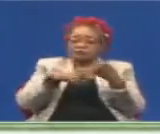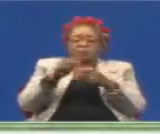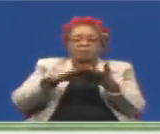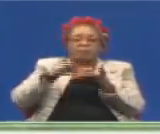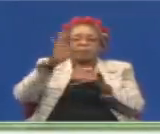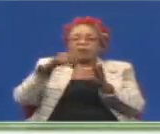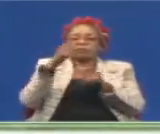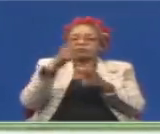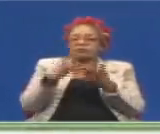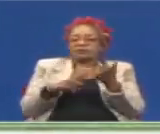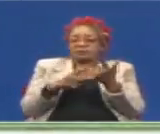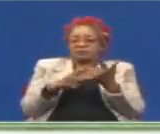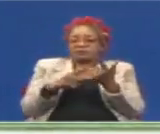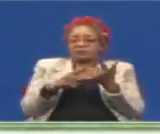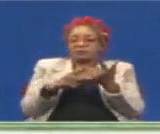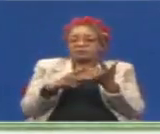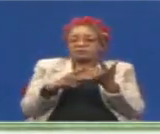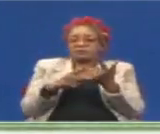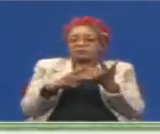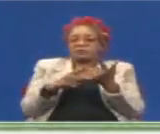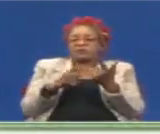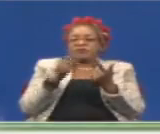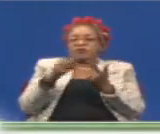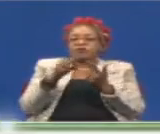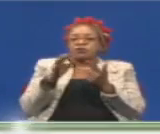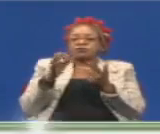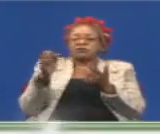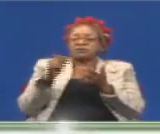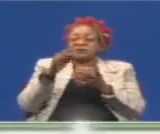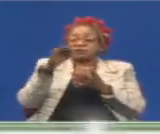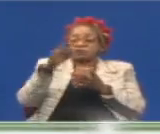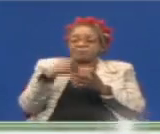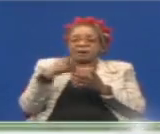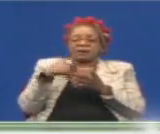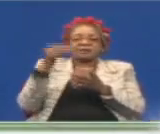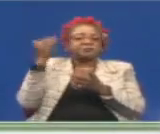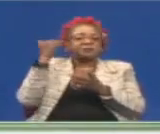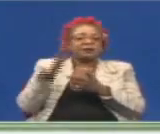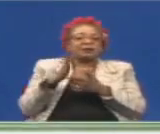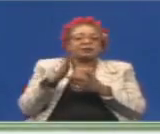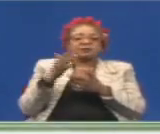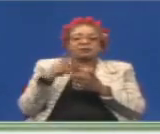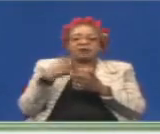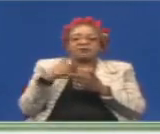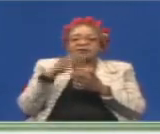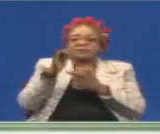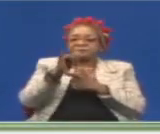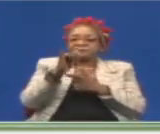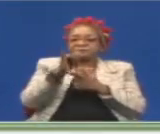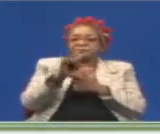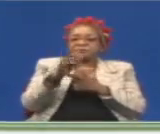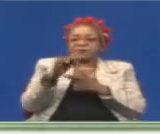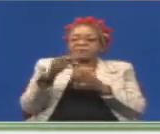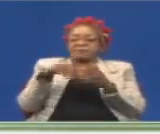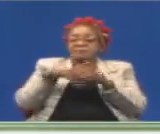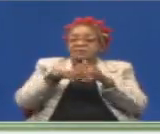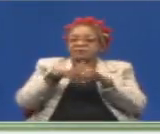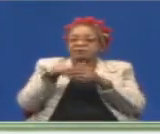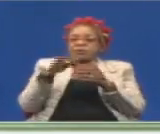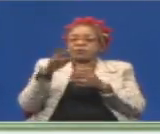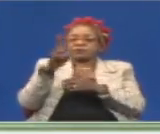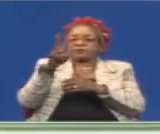the cold due to the Kenya suspension by FIFA. Kenya and Iran first clashed in a friendly match on the 21st